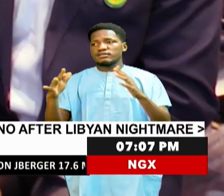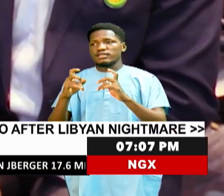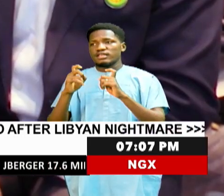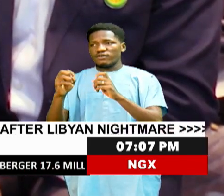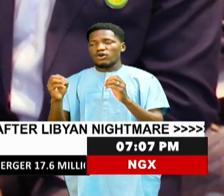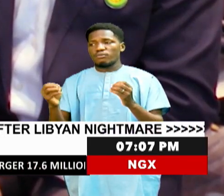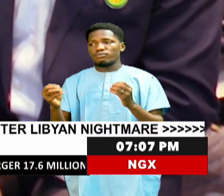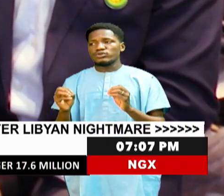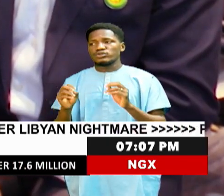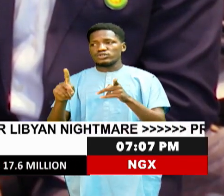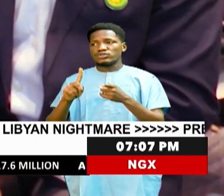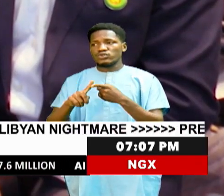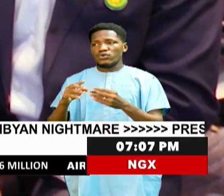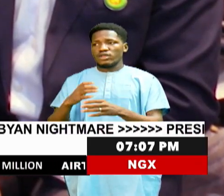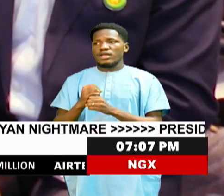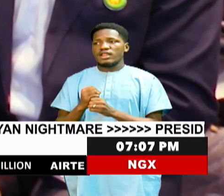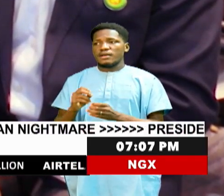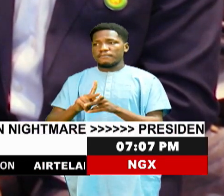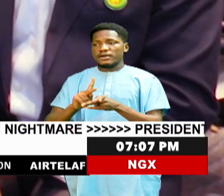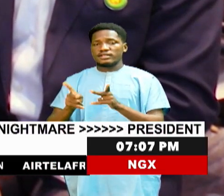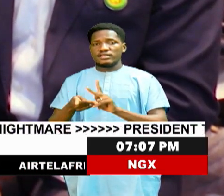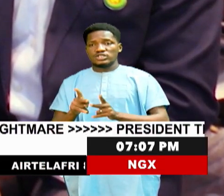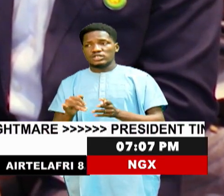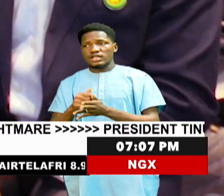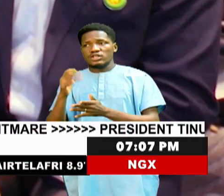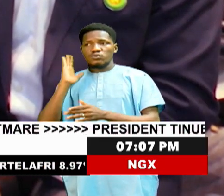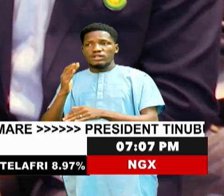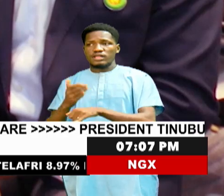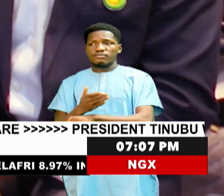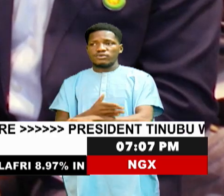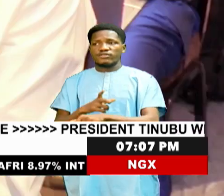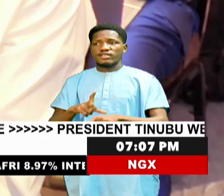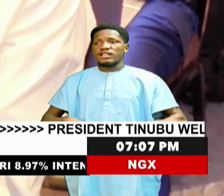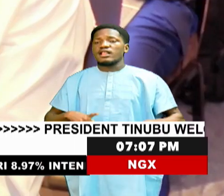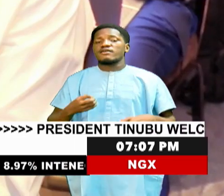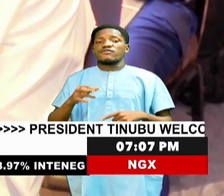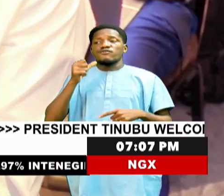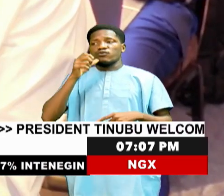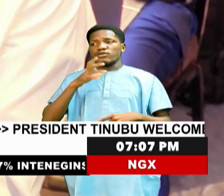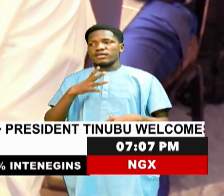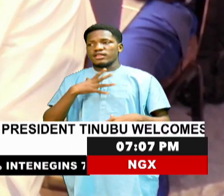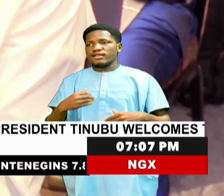partnerships, support, and grants that will improve the lives of women and youth.